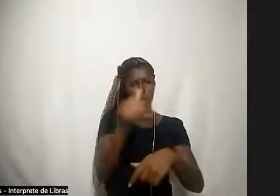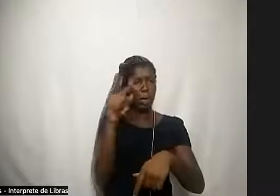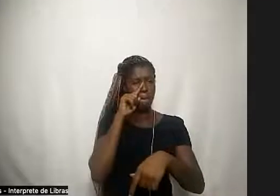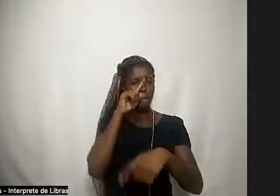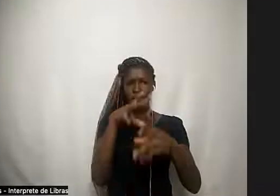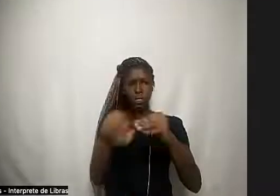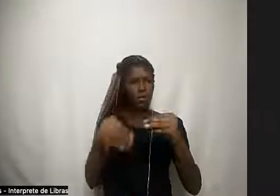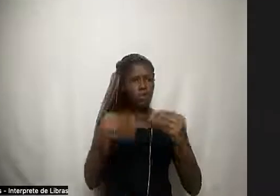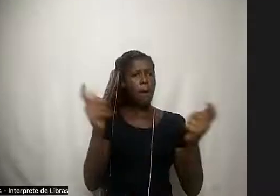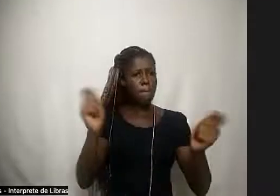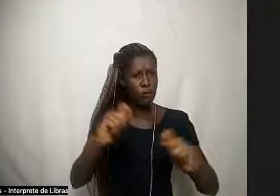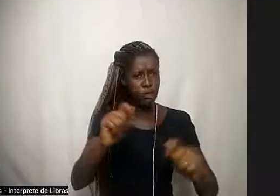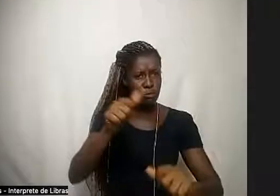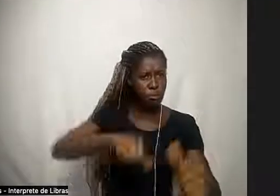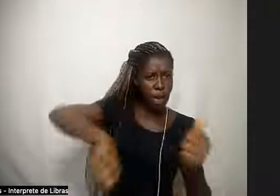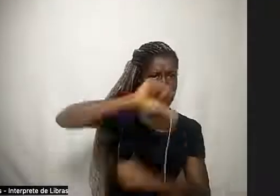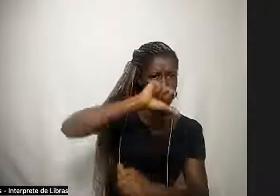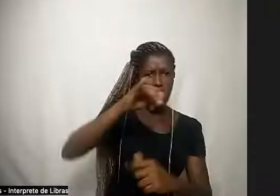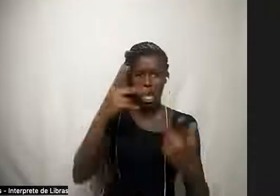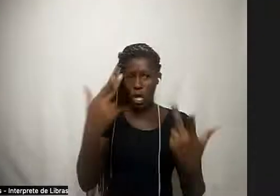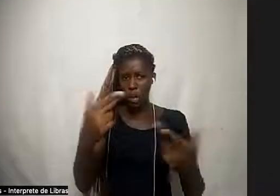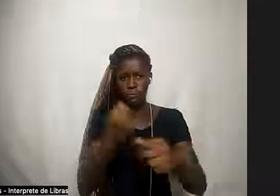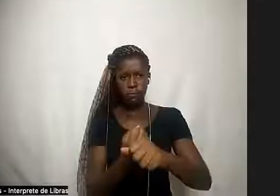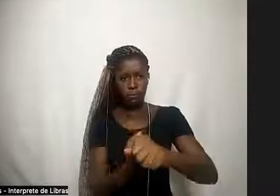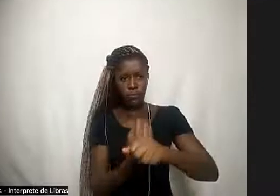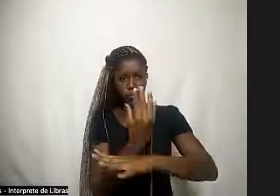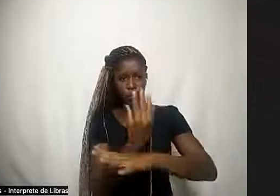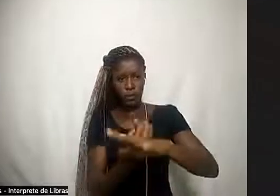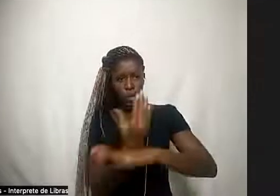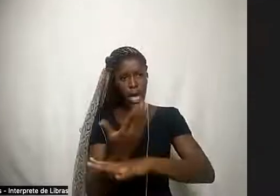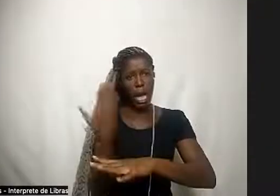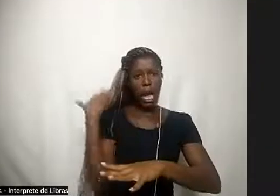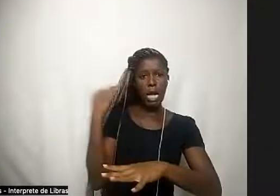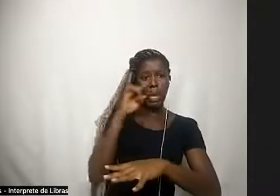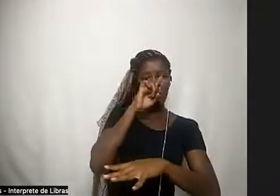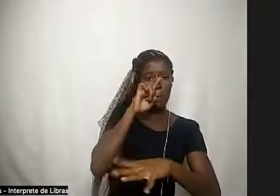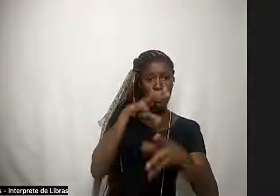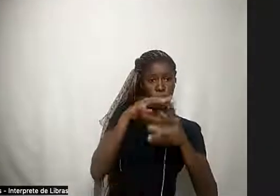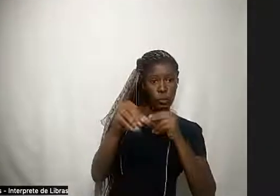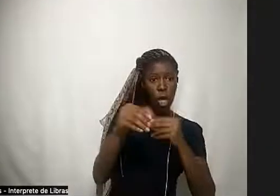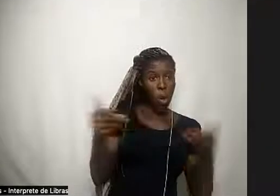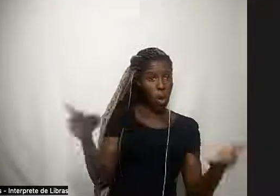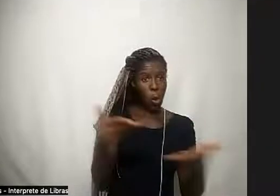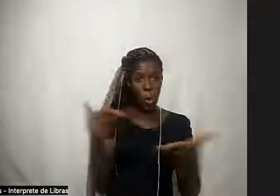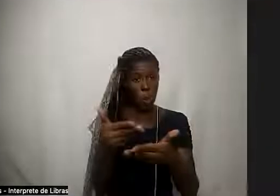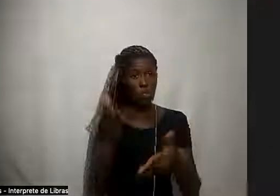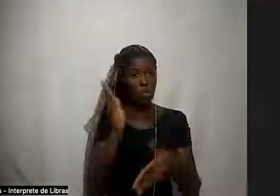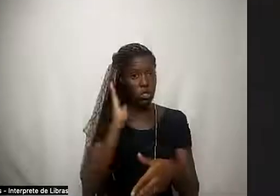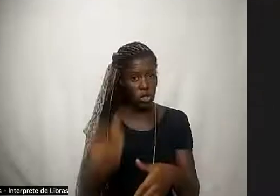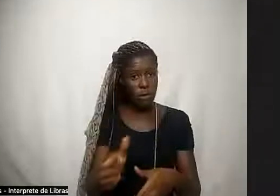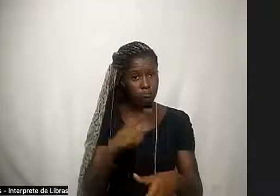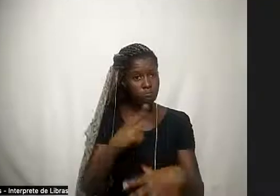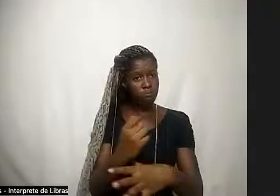species. So this change in classification or conservation status, it